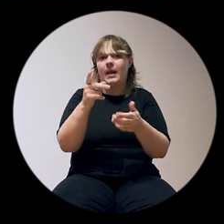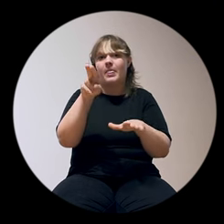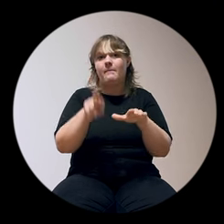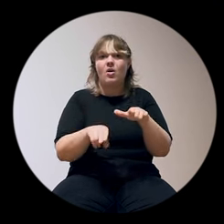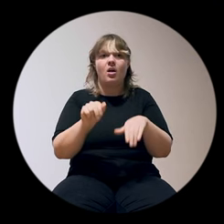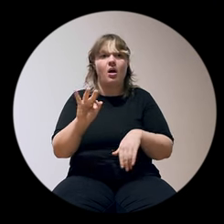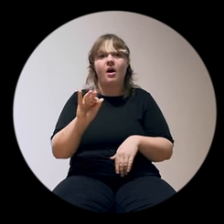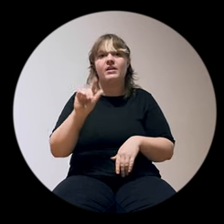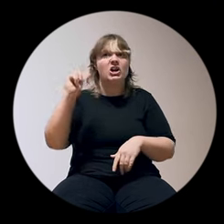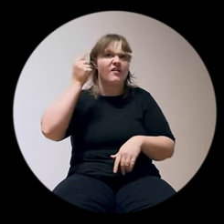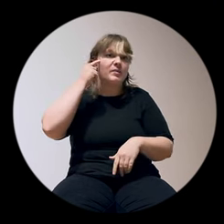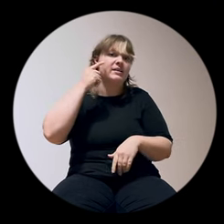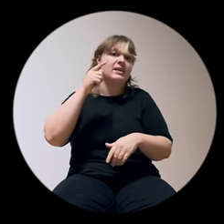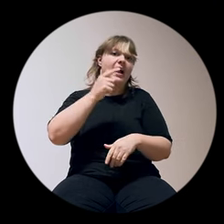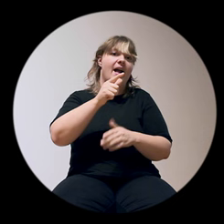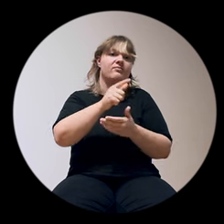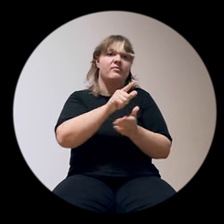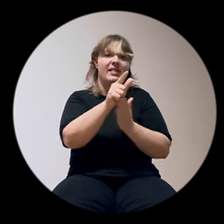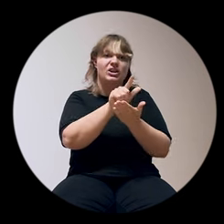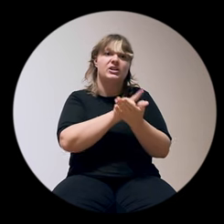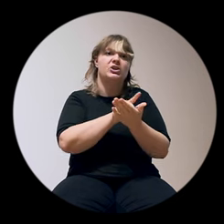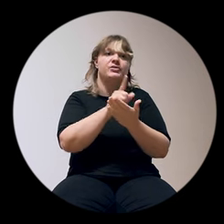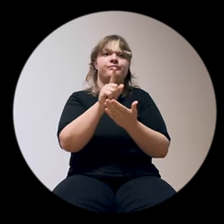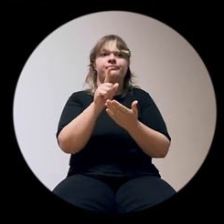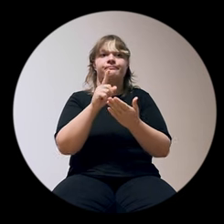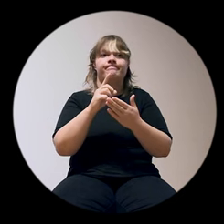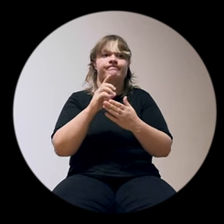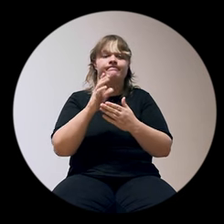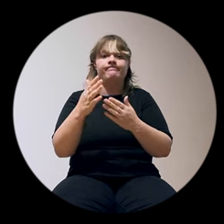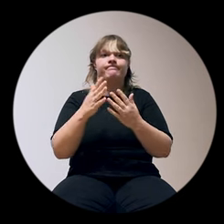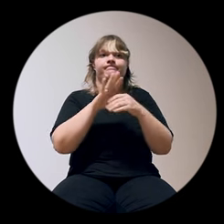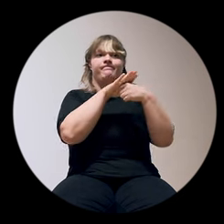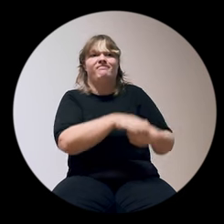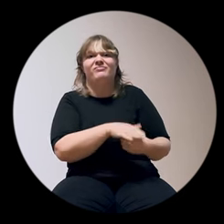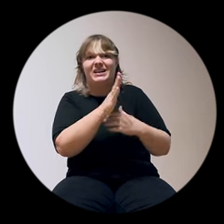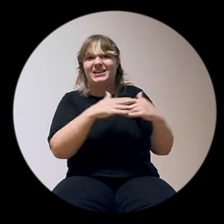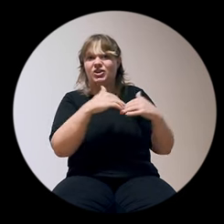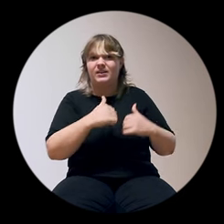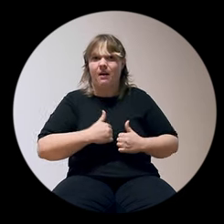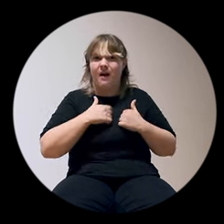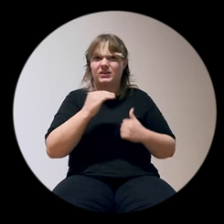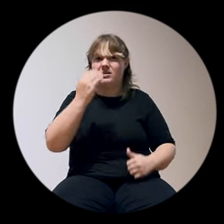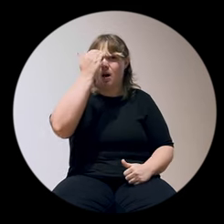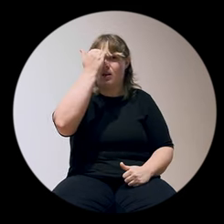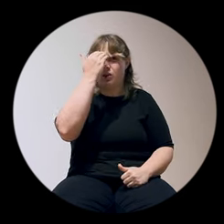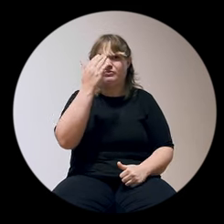and legislation casting shadows of erasure, pollution, and violence against indigenous lives and knowledge.